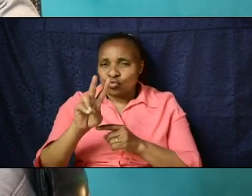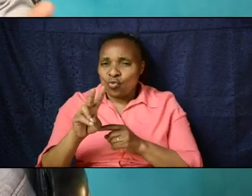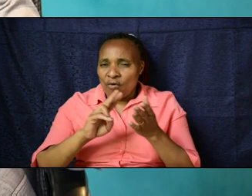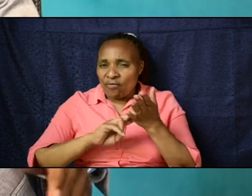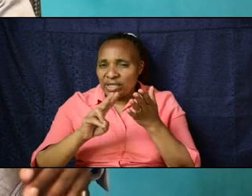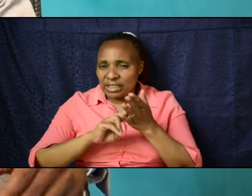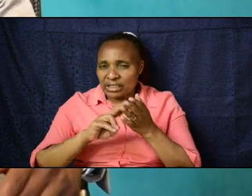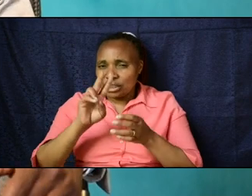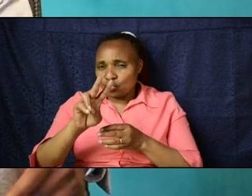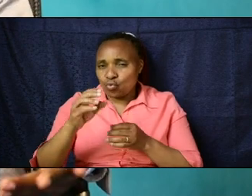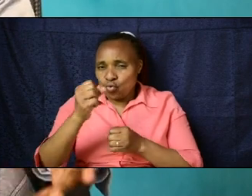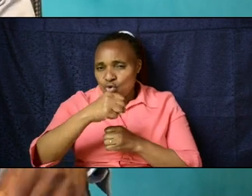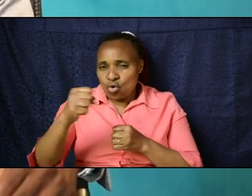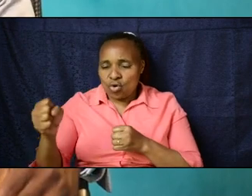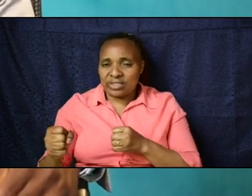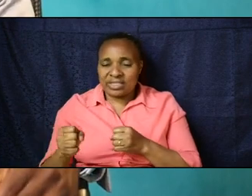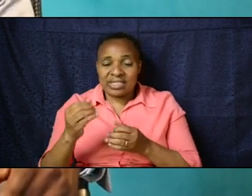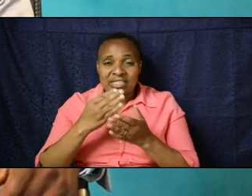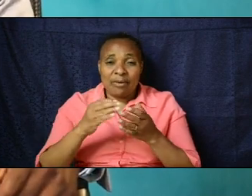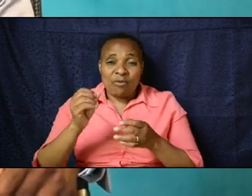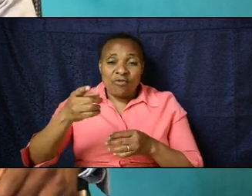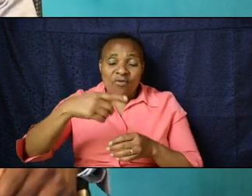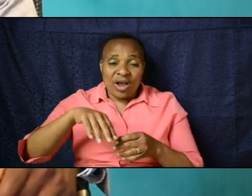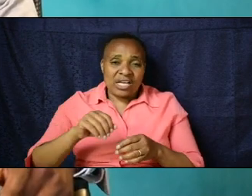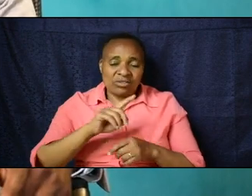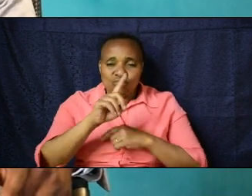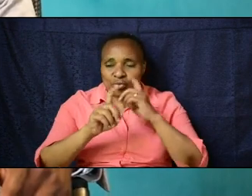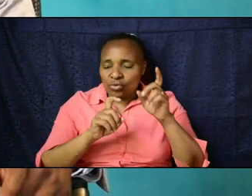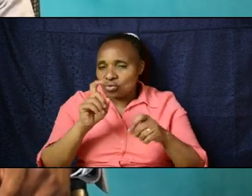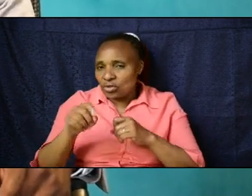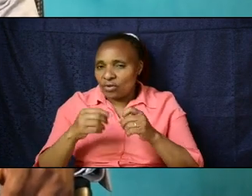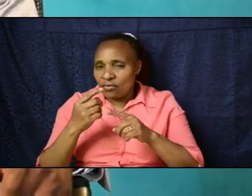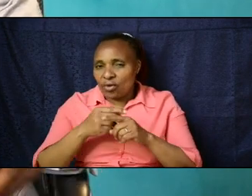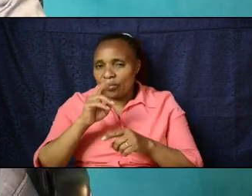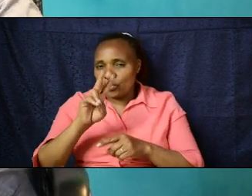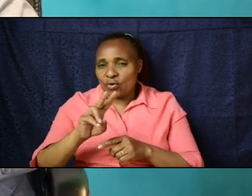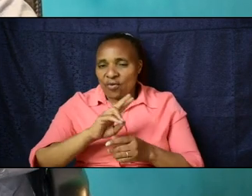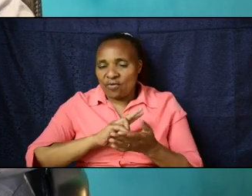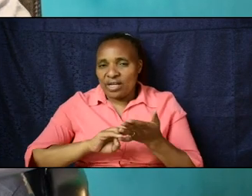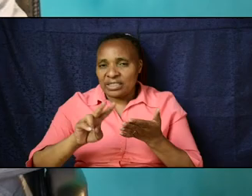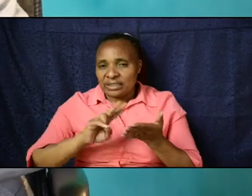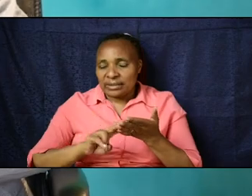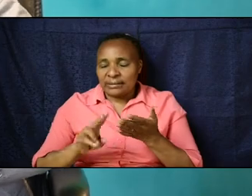verses. Salmon probably can draw some questions from those two verses.